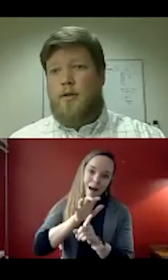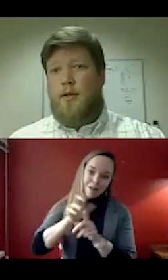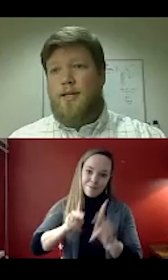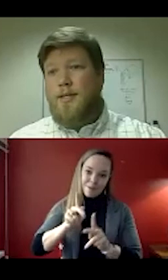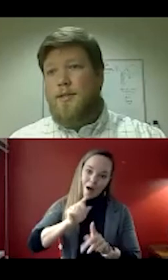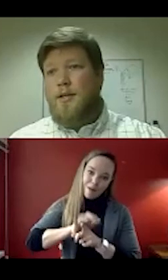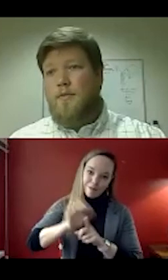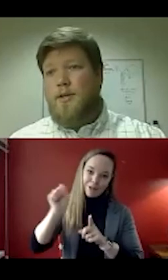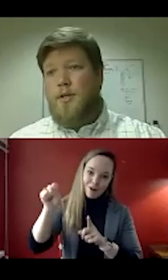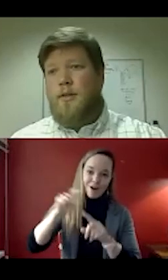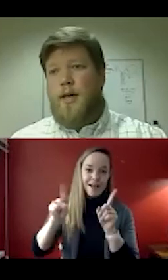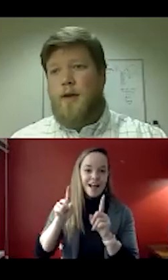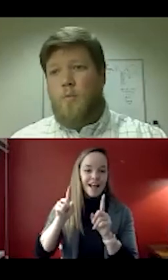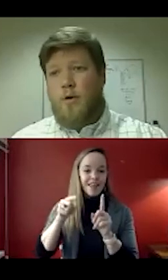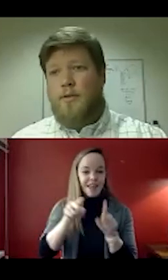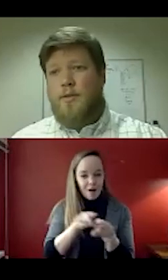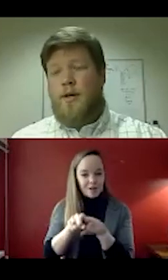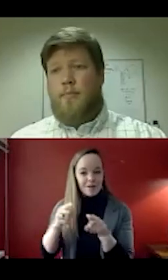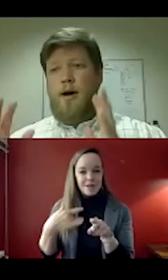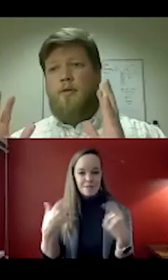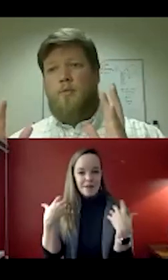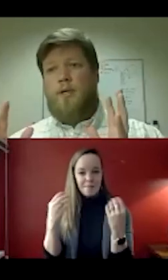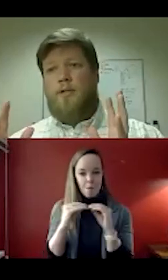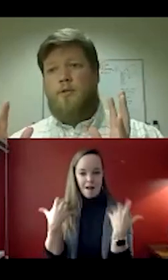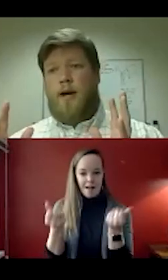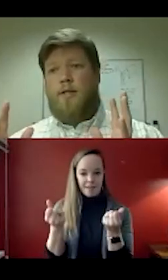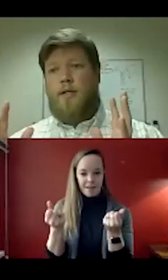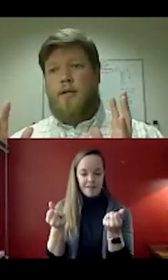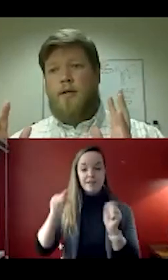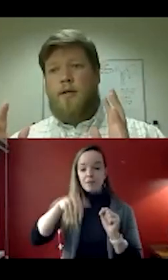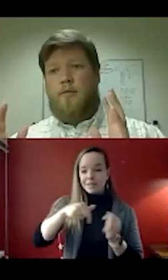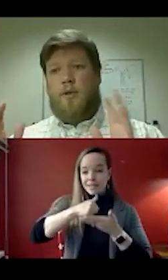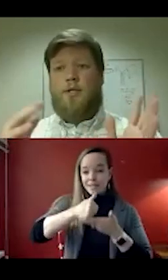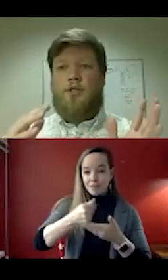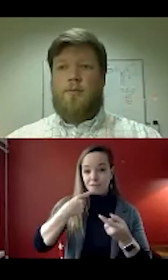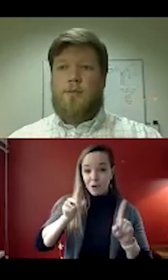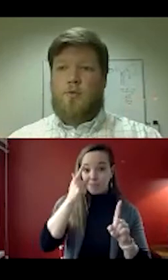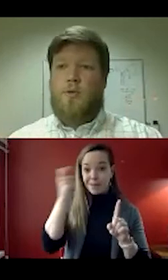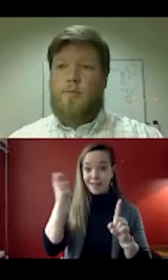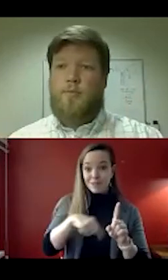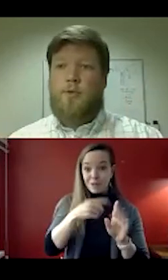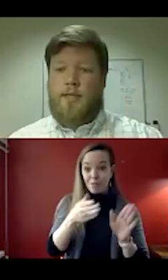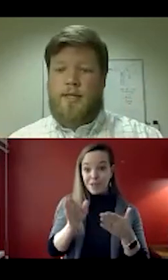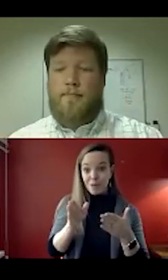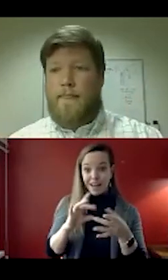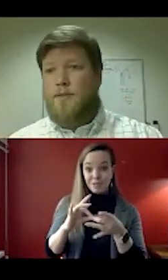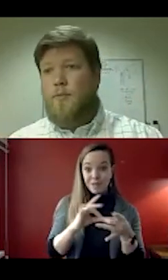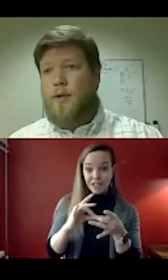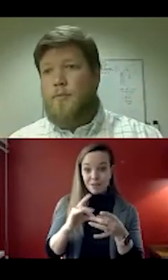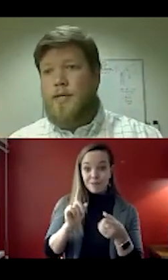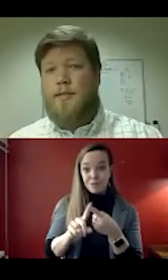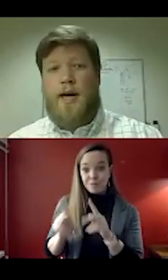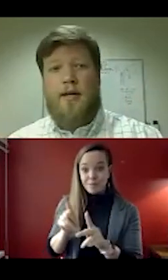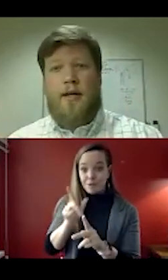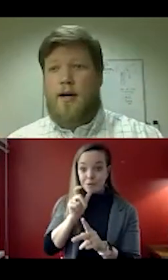healthier. Is this an intervention that works by redirecting the relationships toward the people who need them? And so the way that